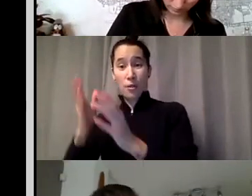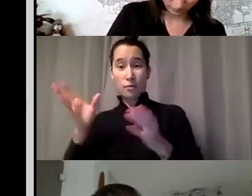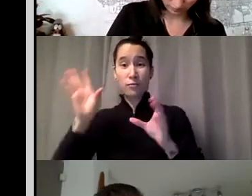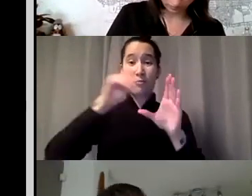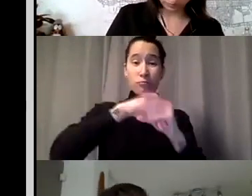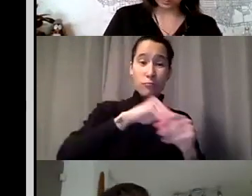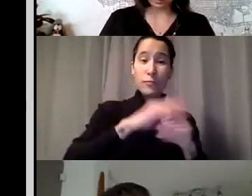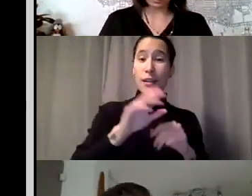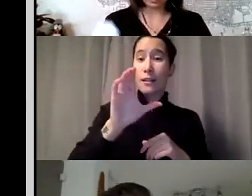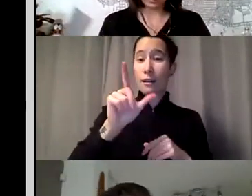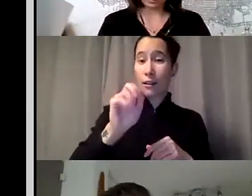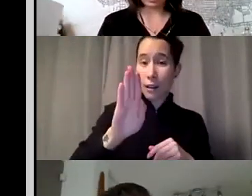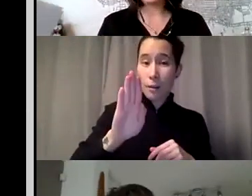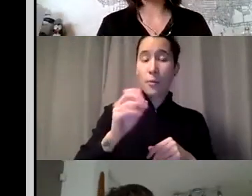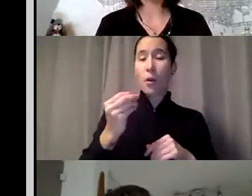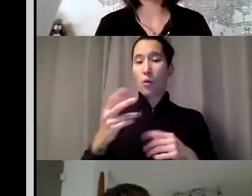in BC,